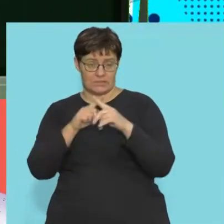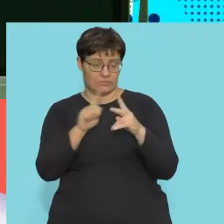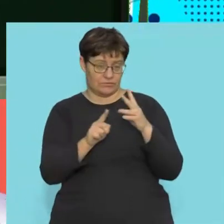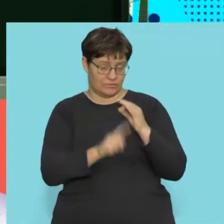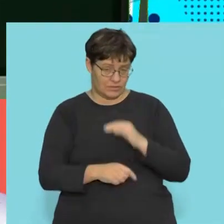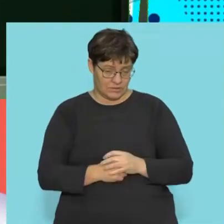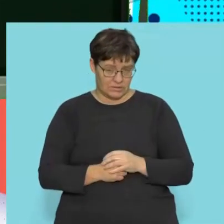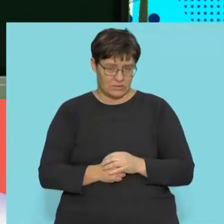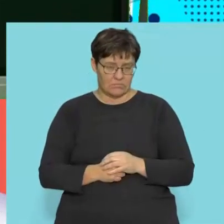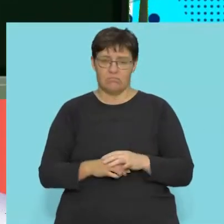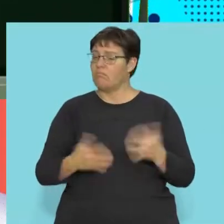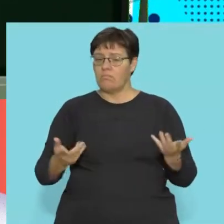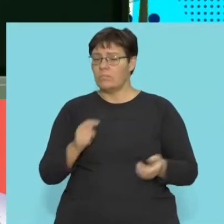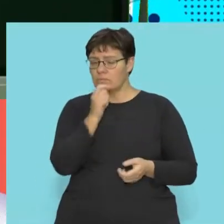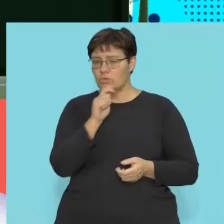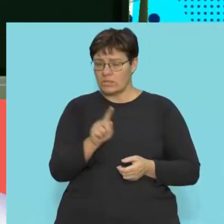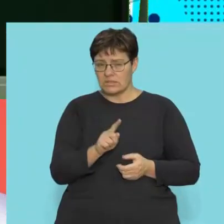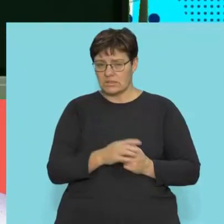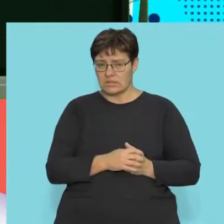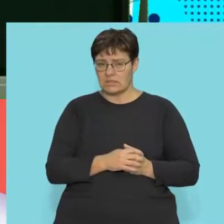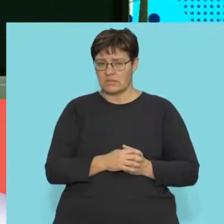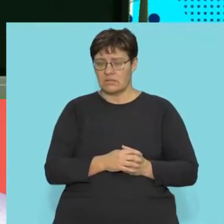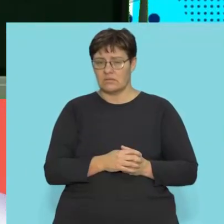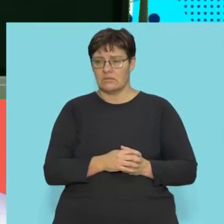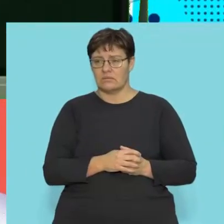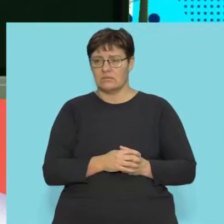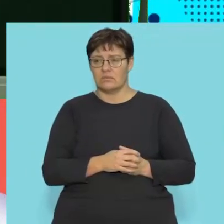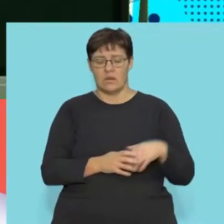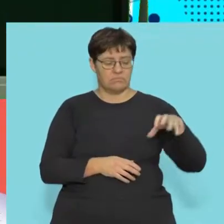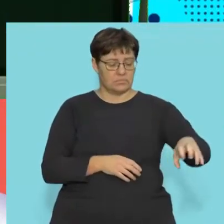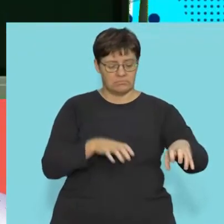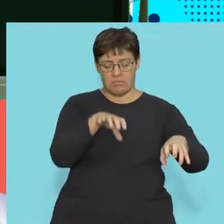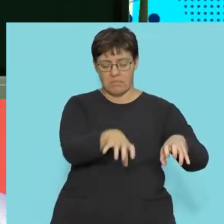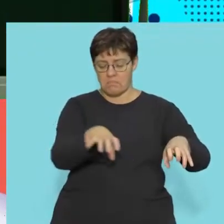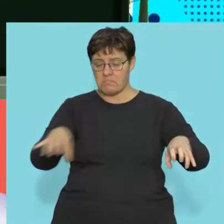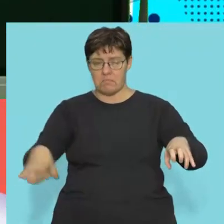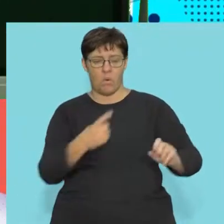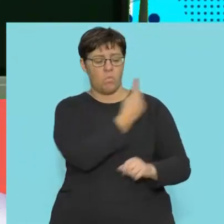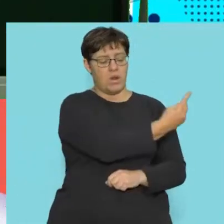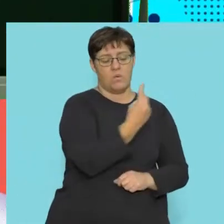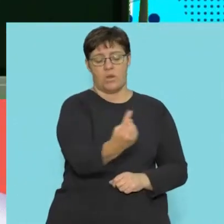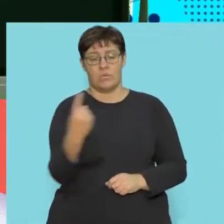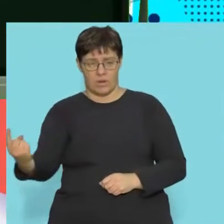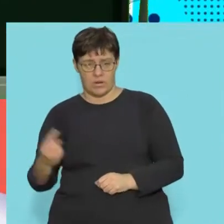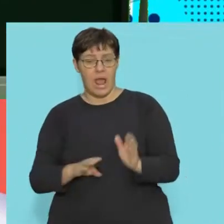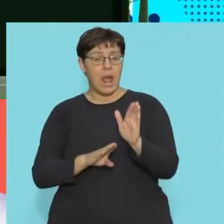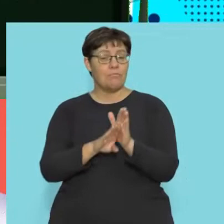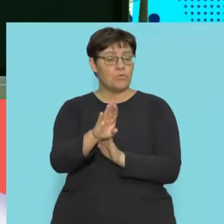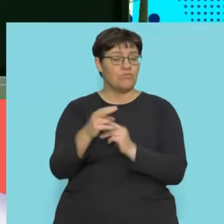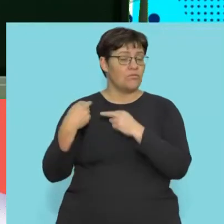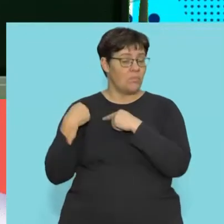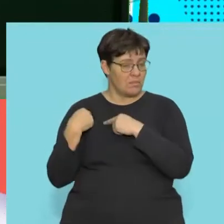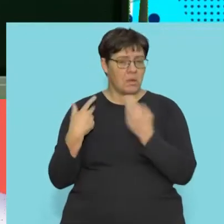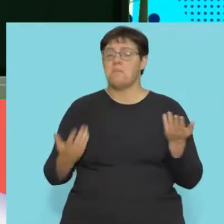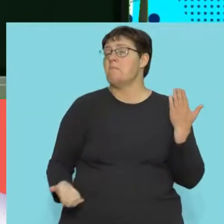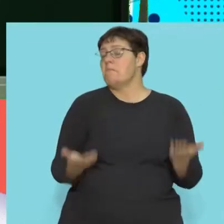3 different parts. All she did was use 1 dough for each of the different temperatures. In order